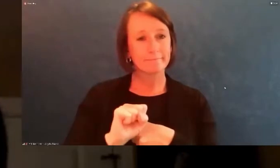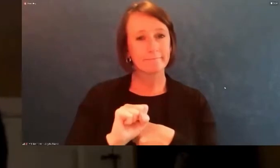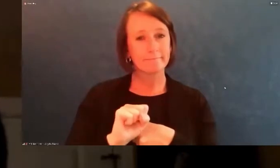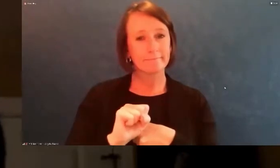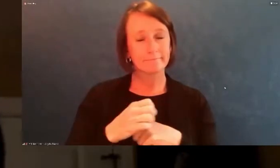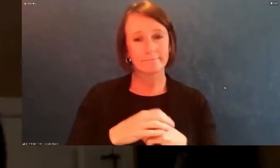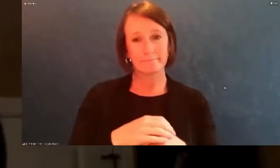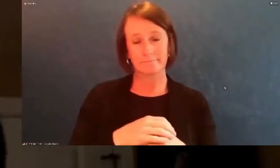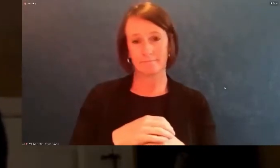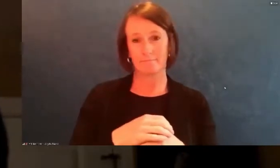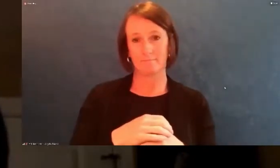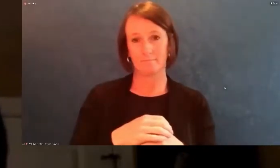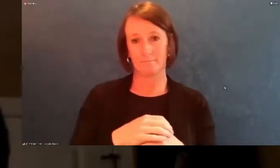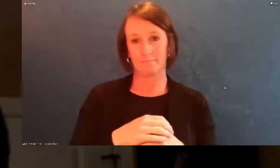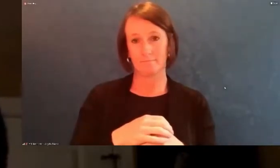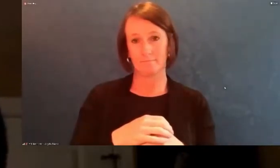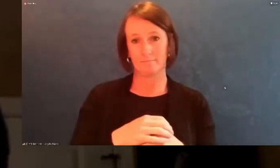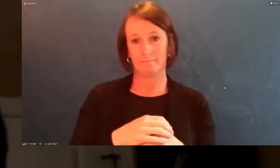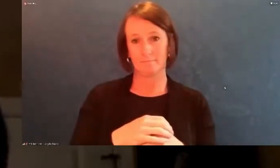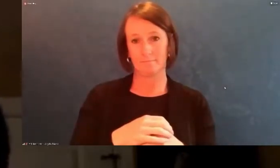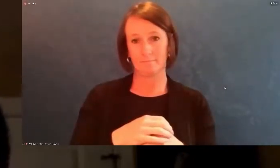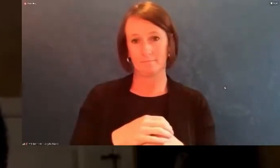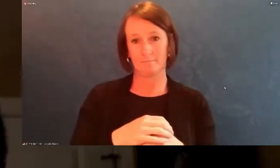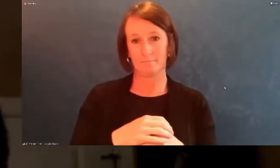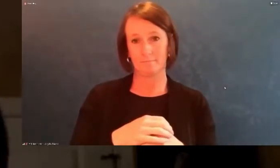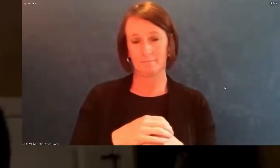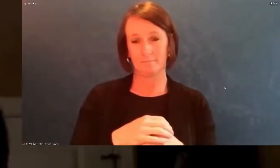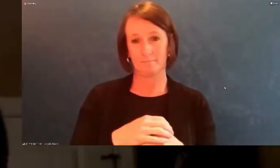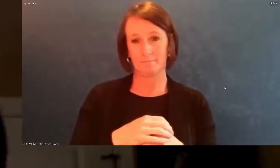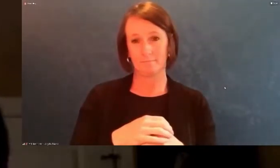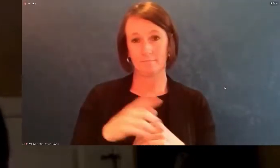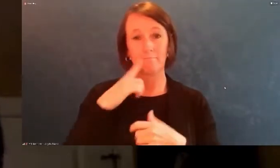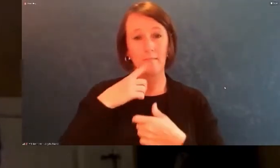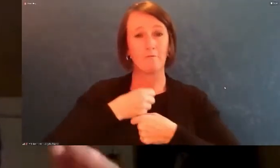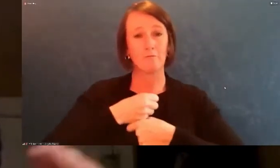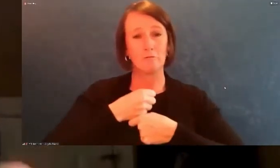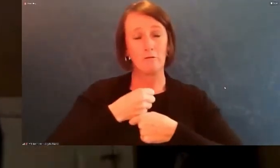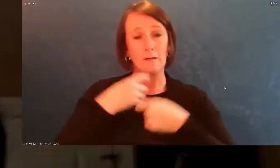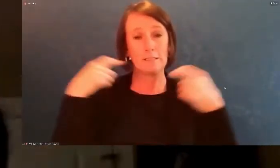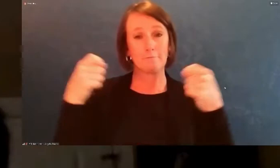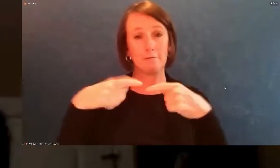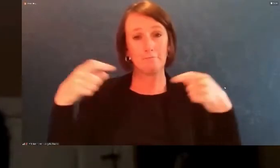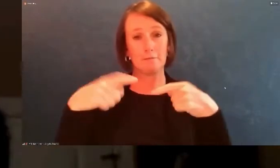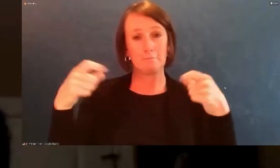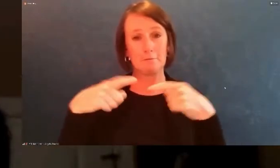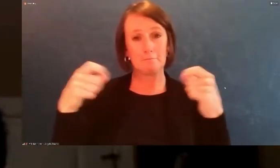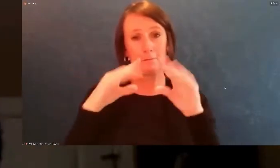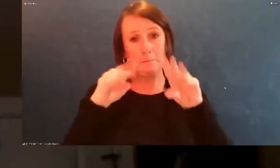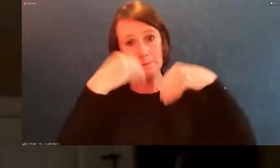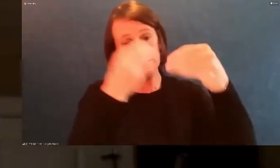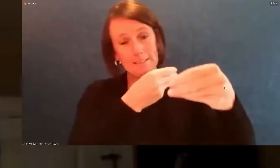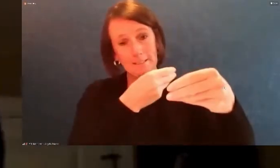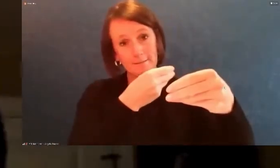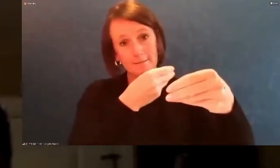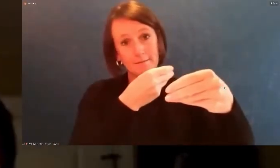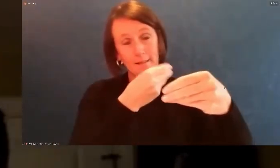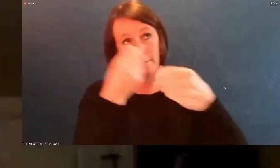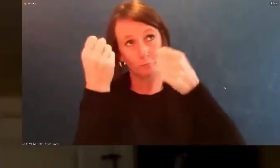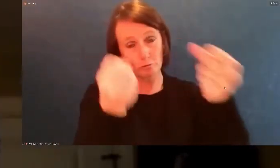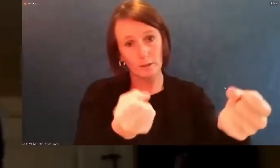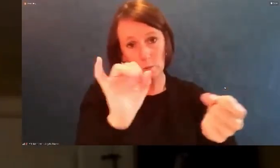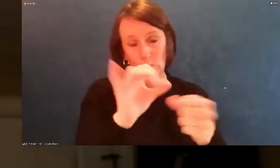You make that sound, it's like electricity. It generates electricity, and that gives them strength too. And then when you do that, oh,